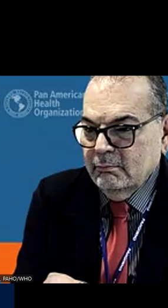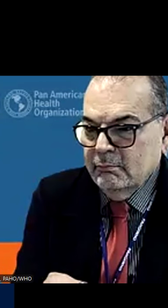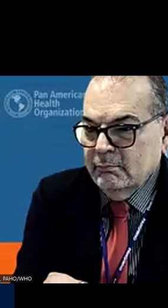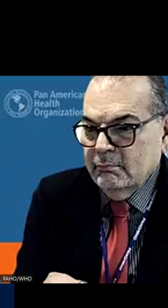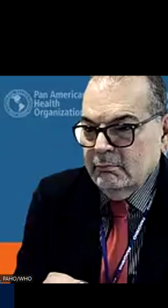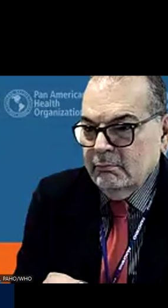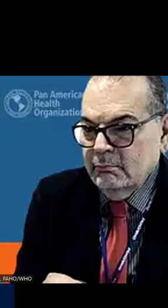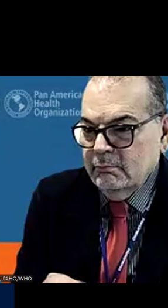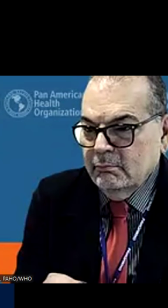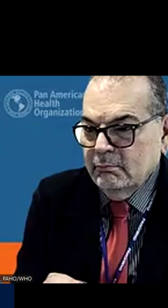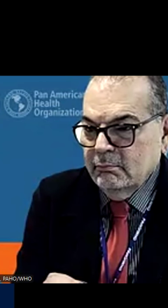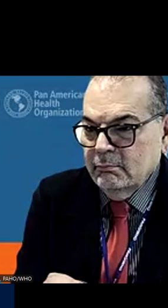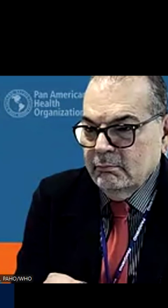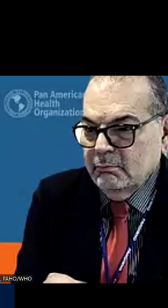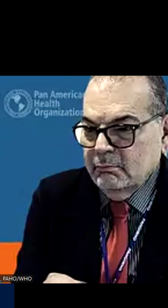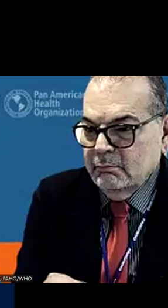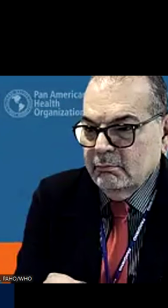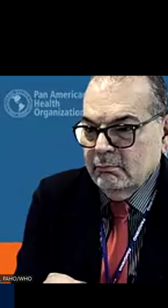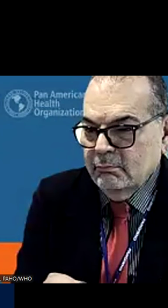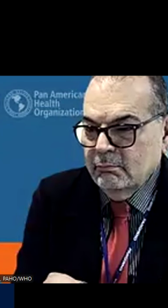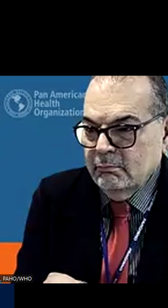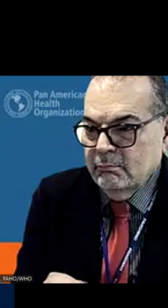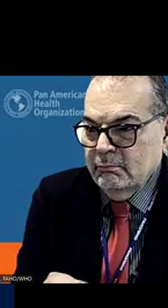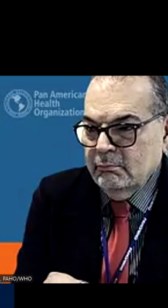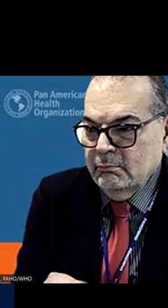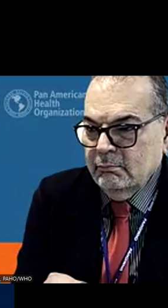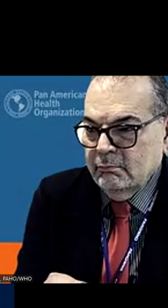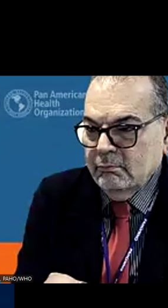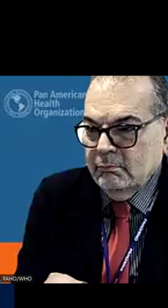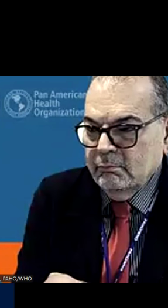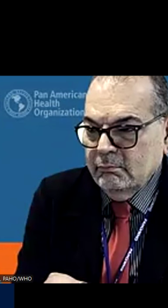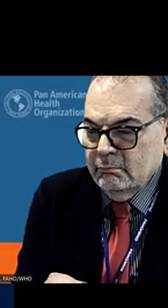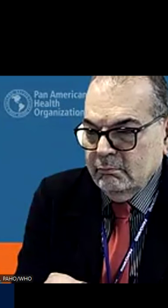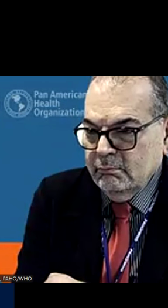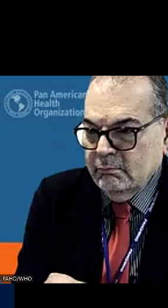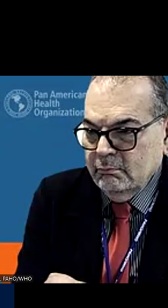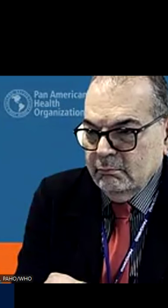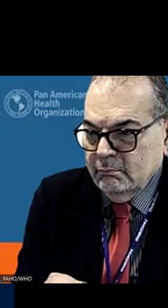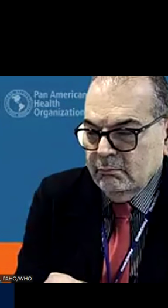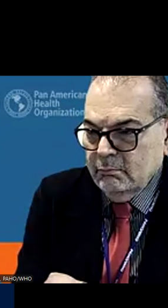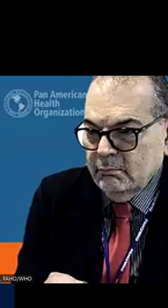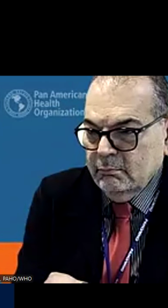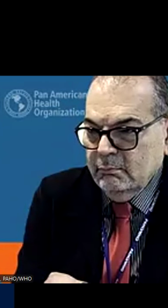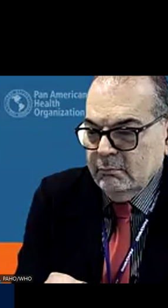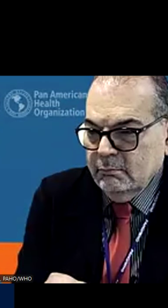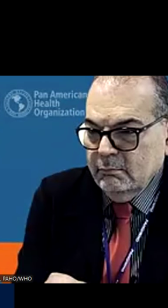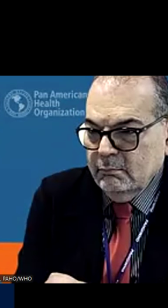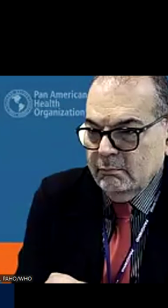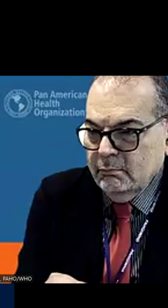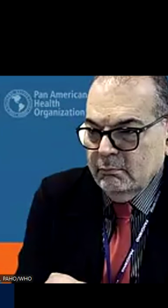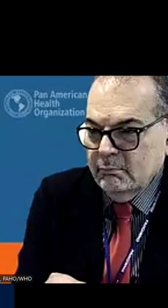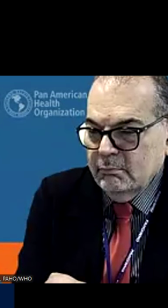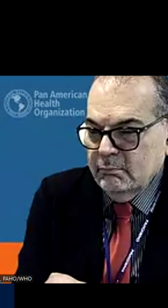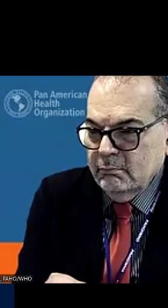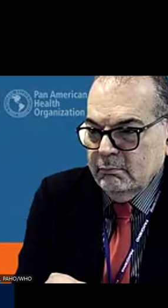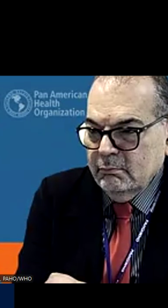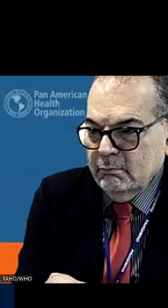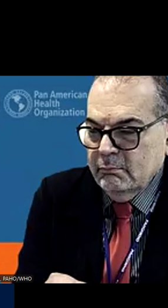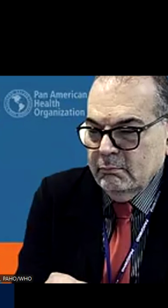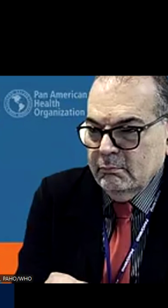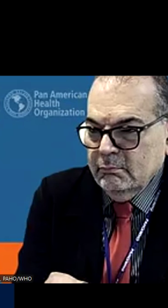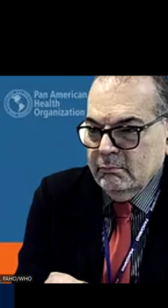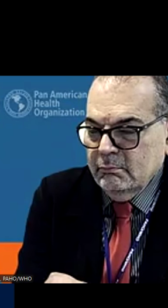from the experience. Like, in olden days, people were predicting the earthquake when they saw the specific